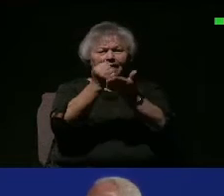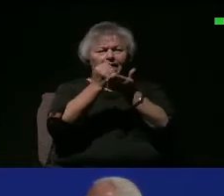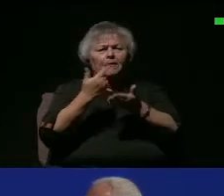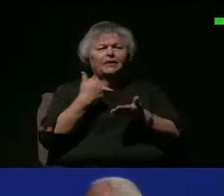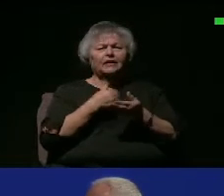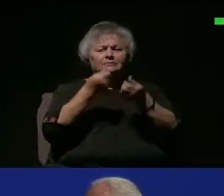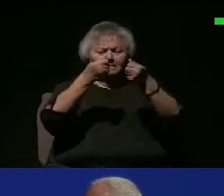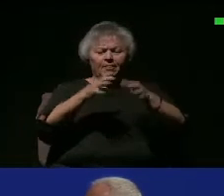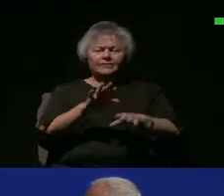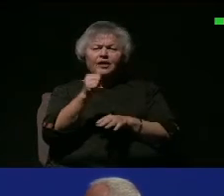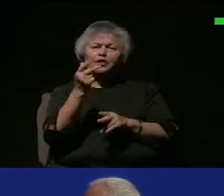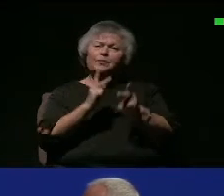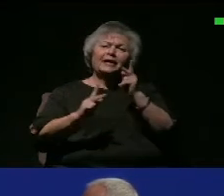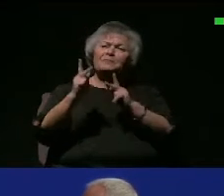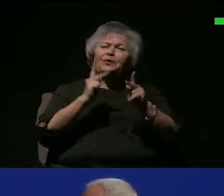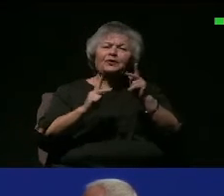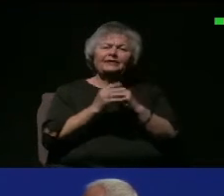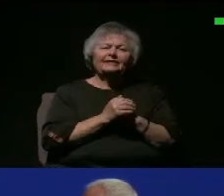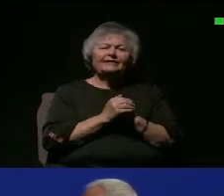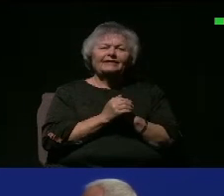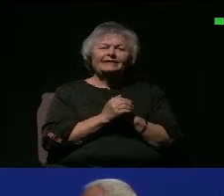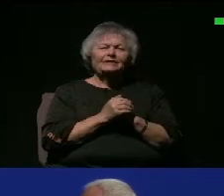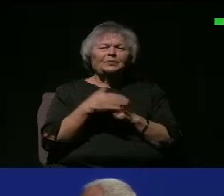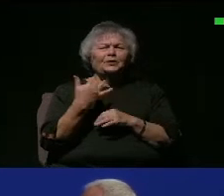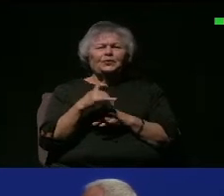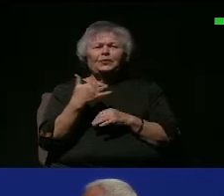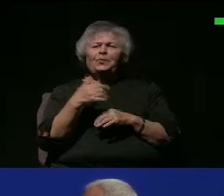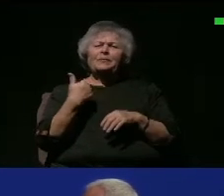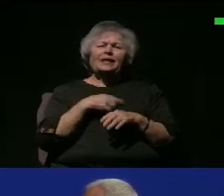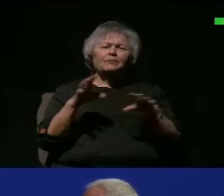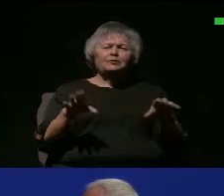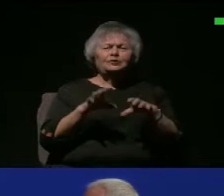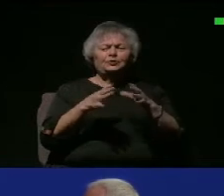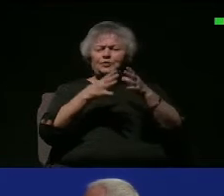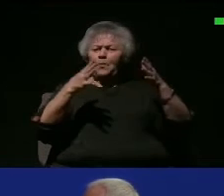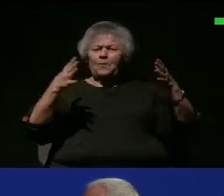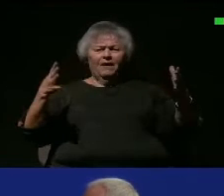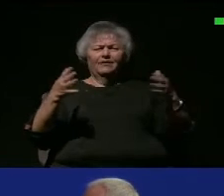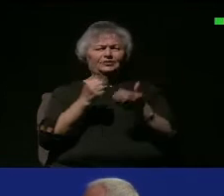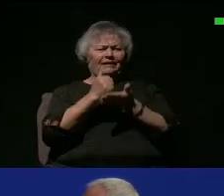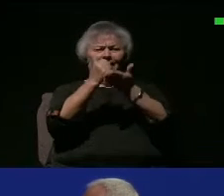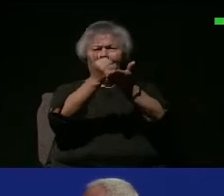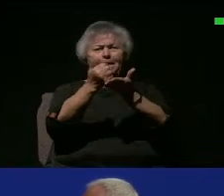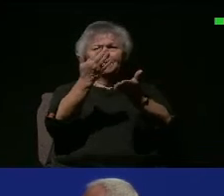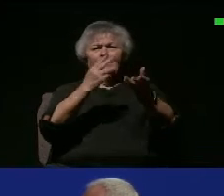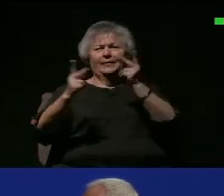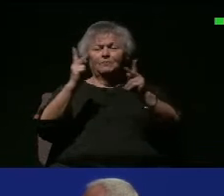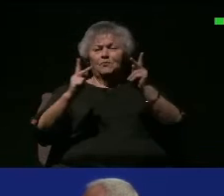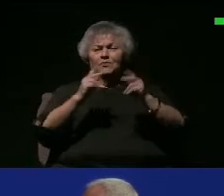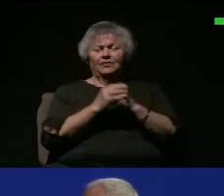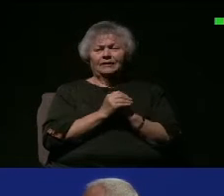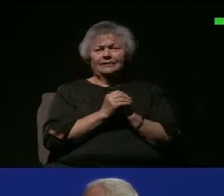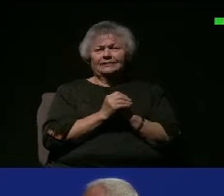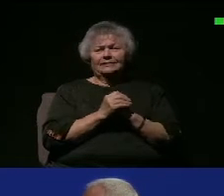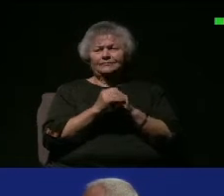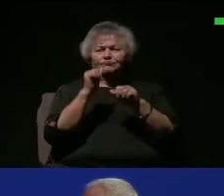others. It's just been incredible that we've been able to do so much to help people who